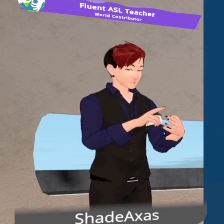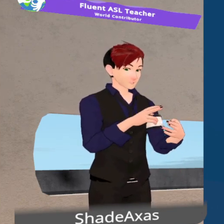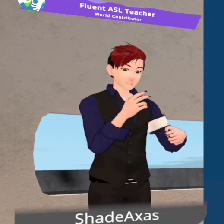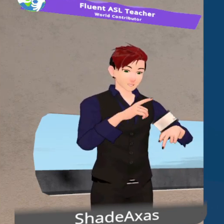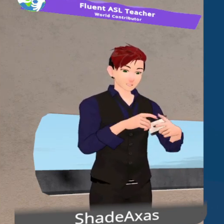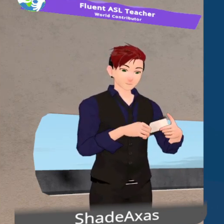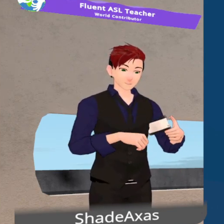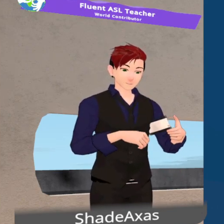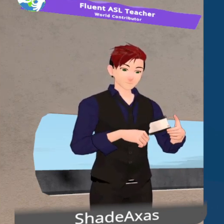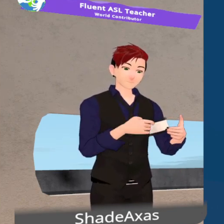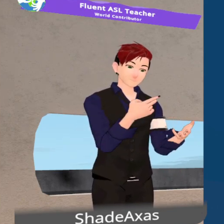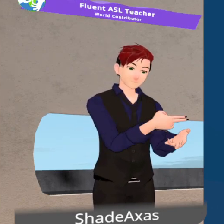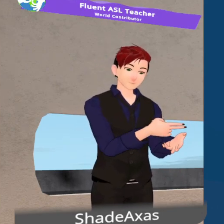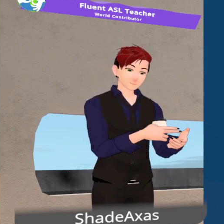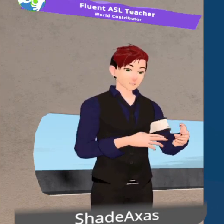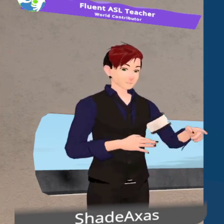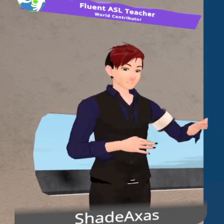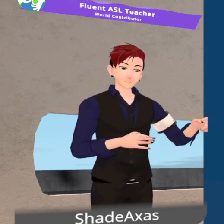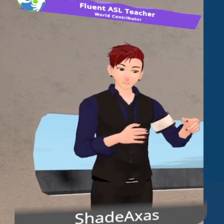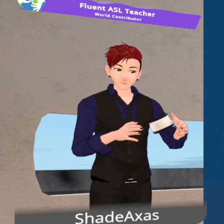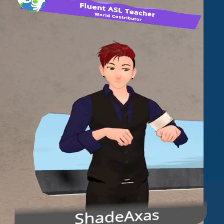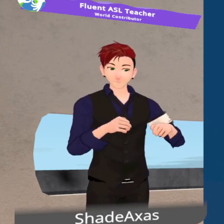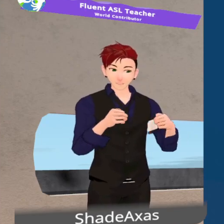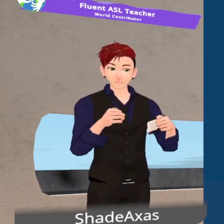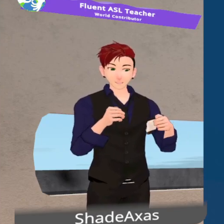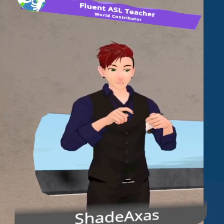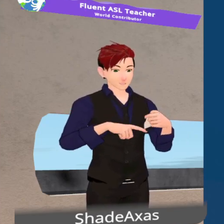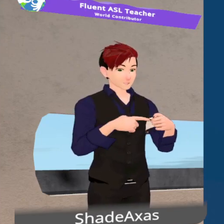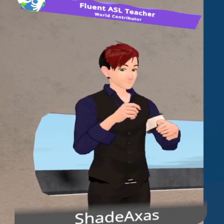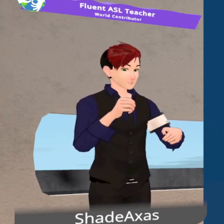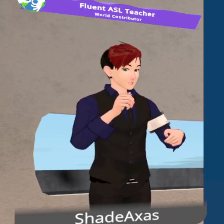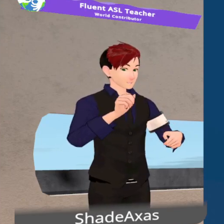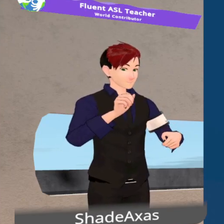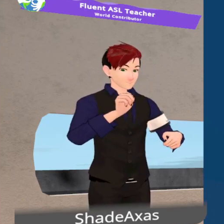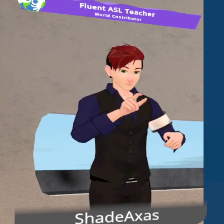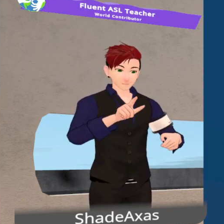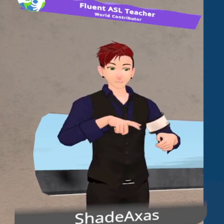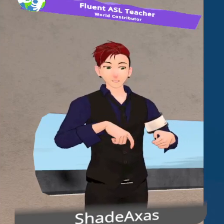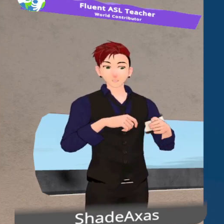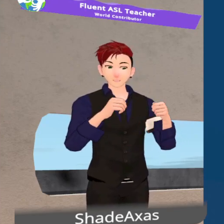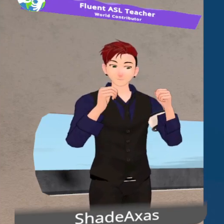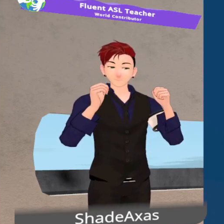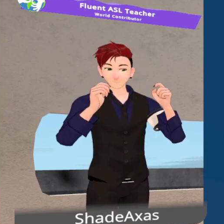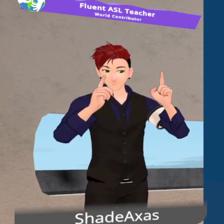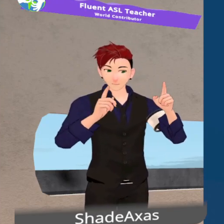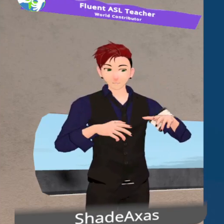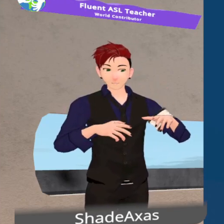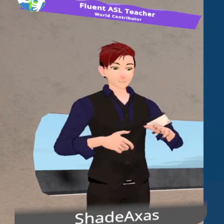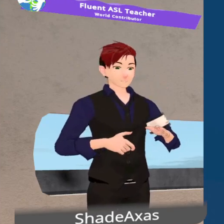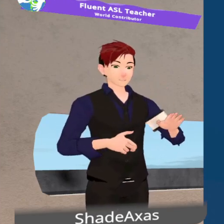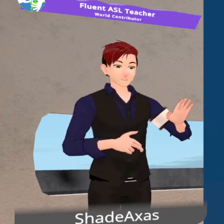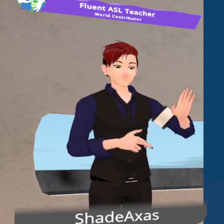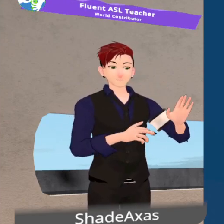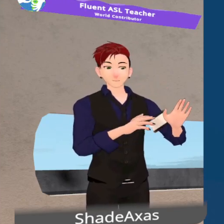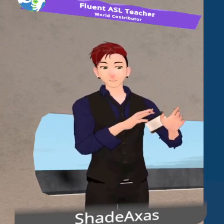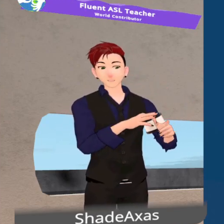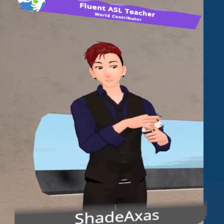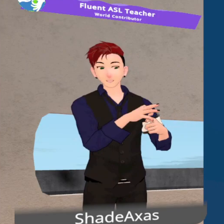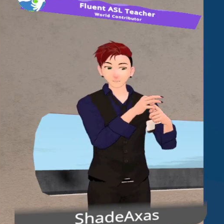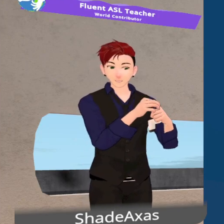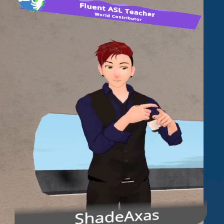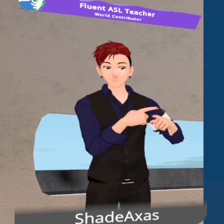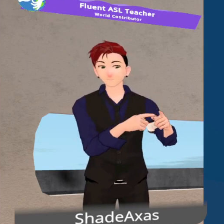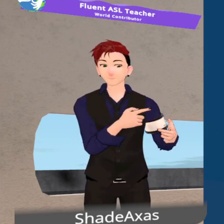PhD, one of the two. I can't remember. I think it's master's. Currently getting it about ASL and education. He